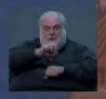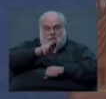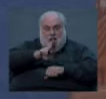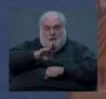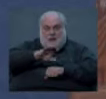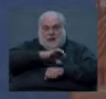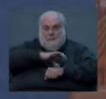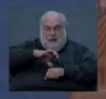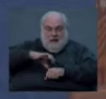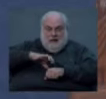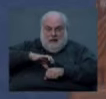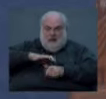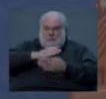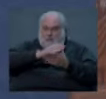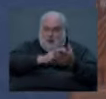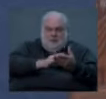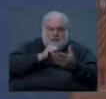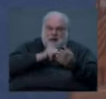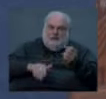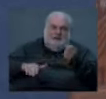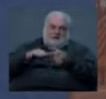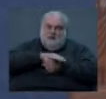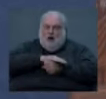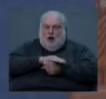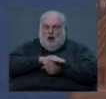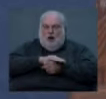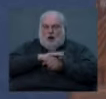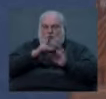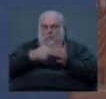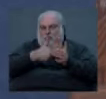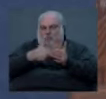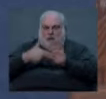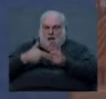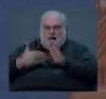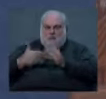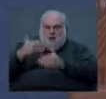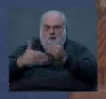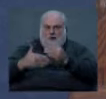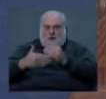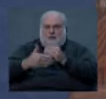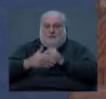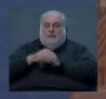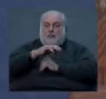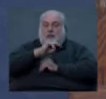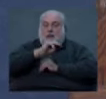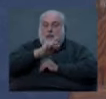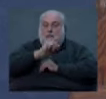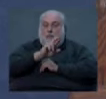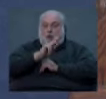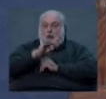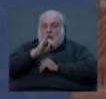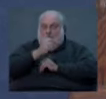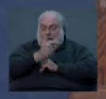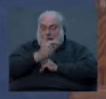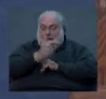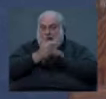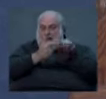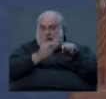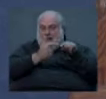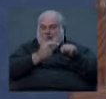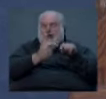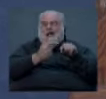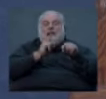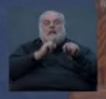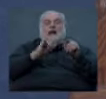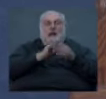part of that, but it is not the entire branding process. Marketing is more of an implementation of a brand that you come